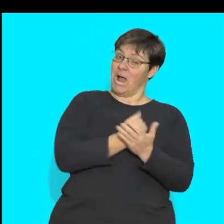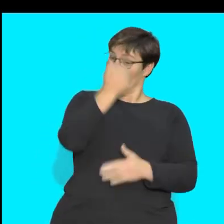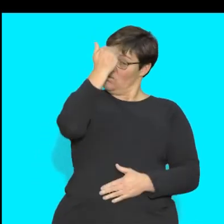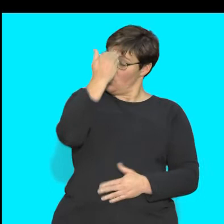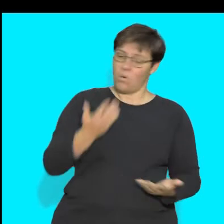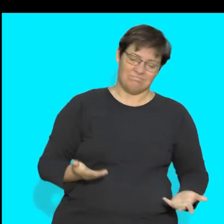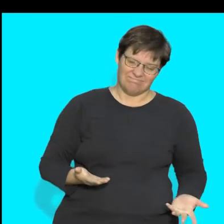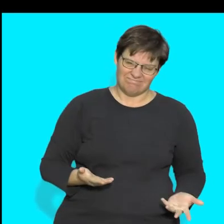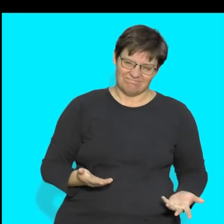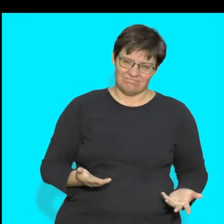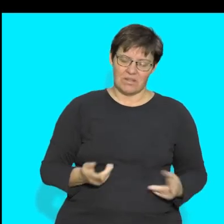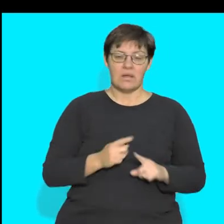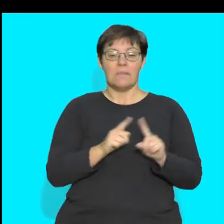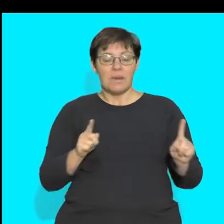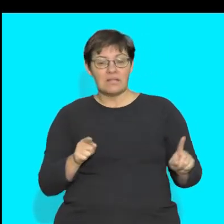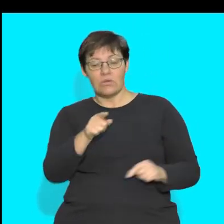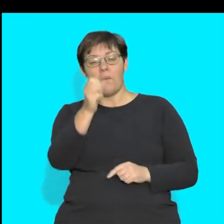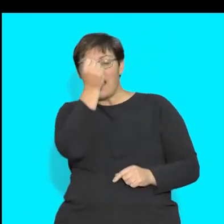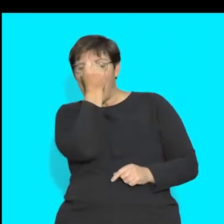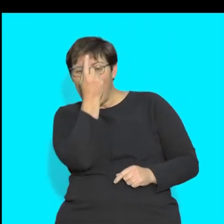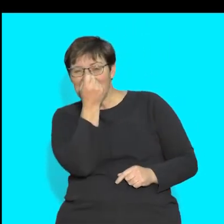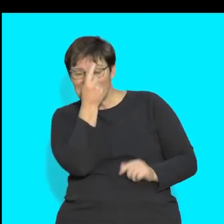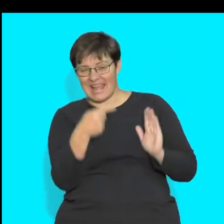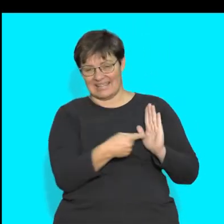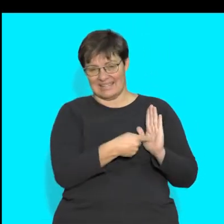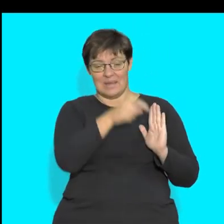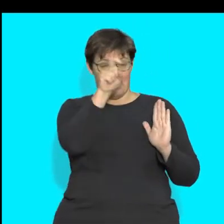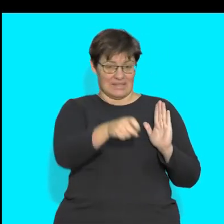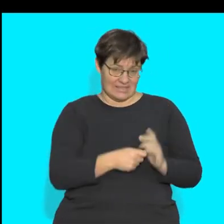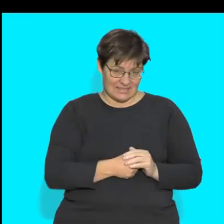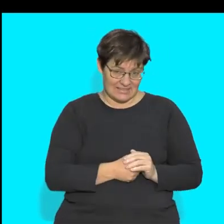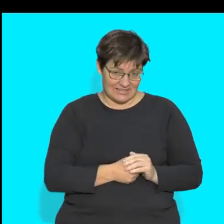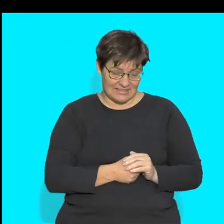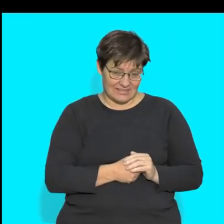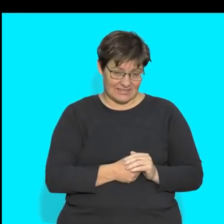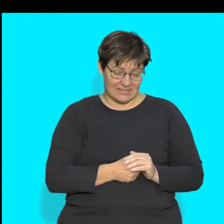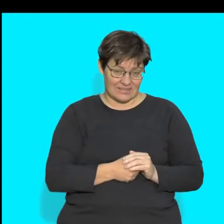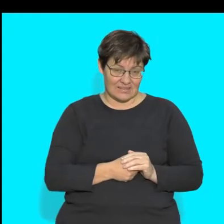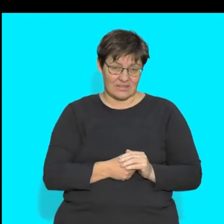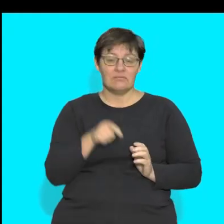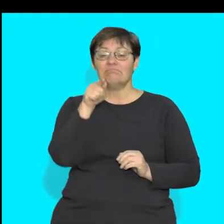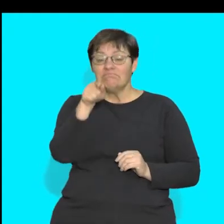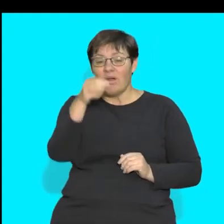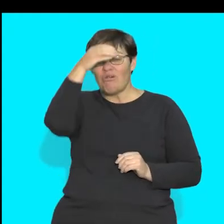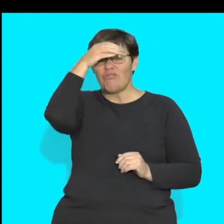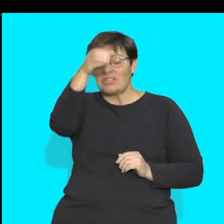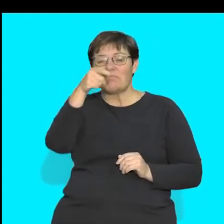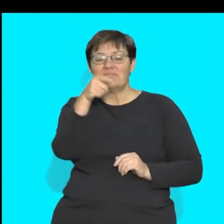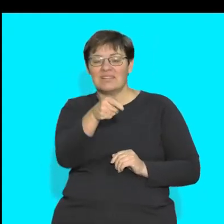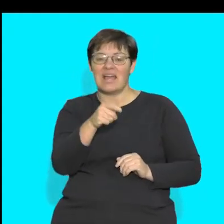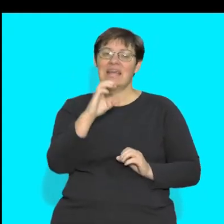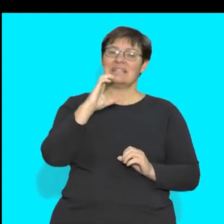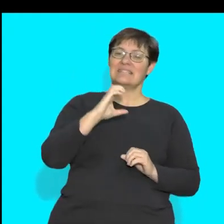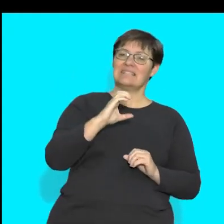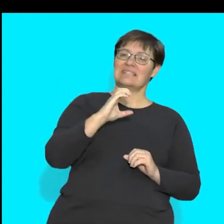off by heart, but you have to understand the concept of what the cell